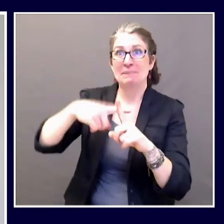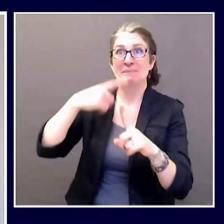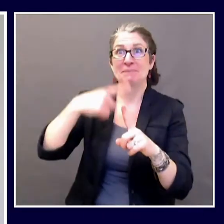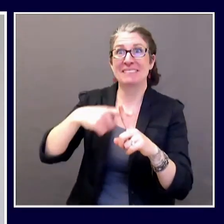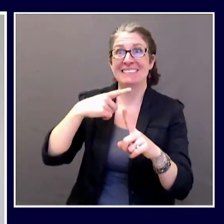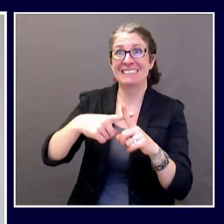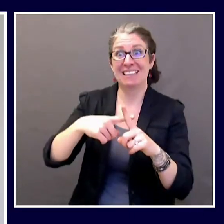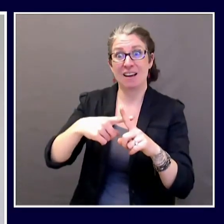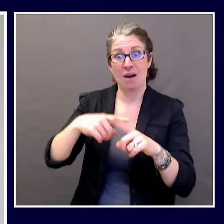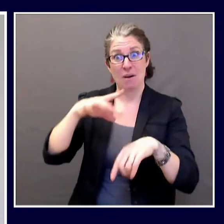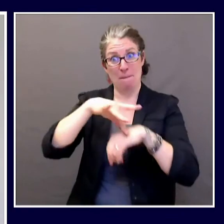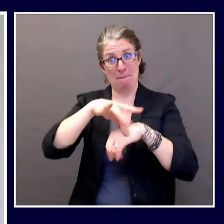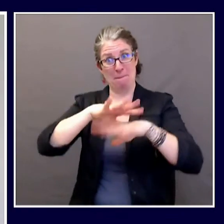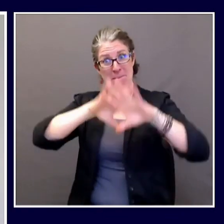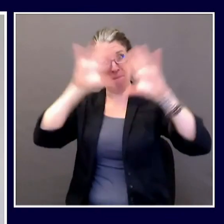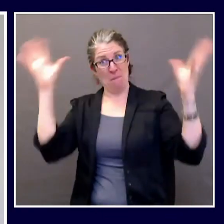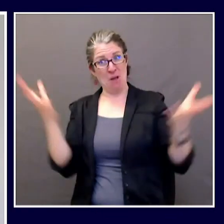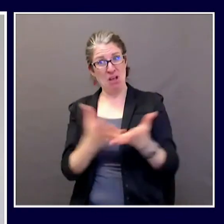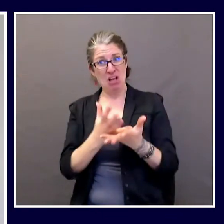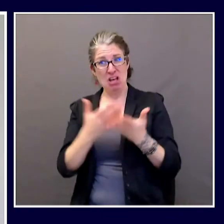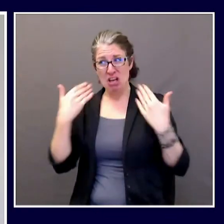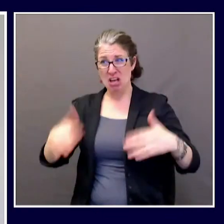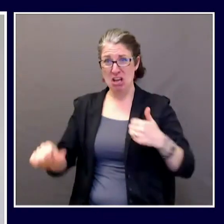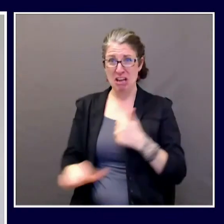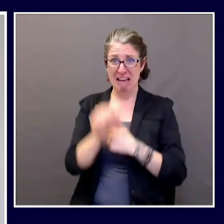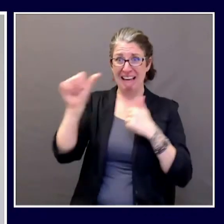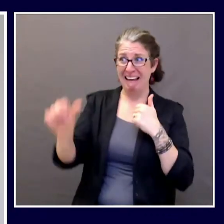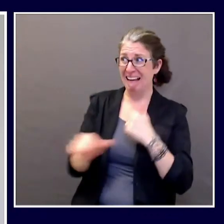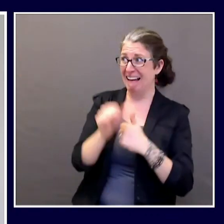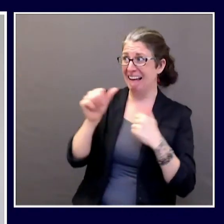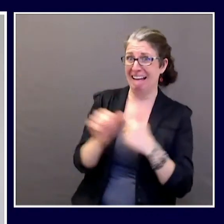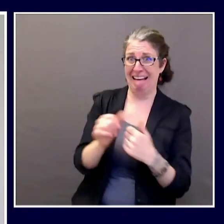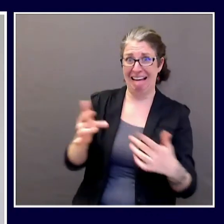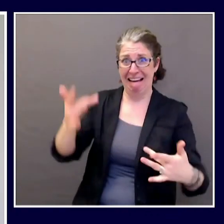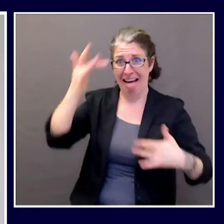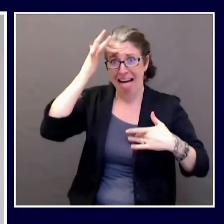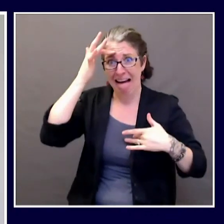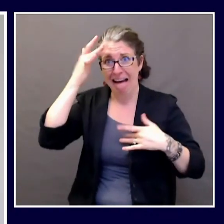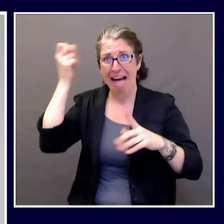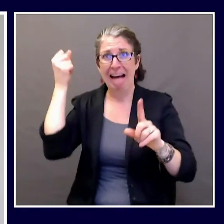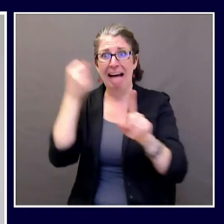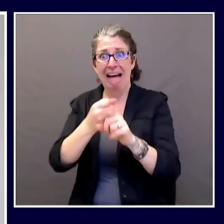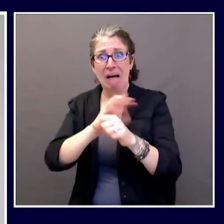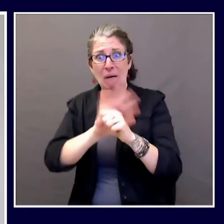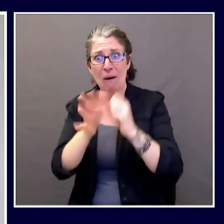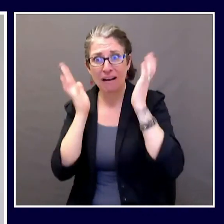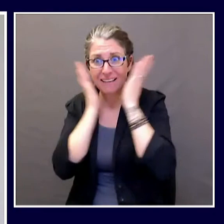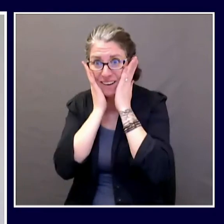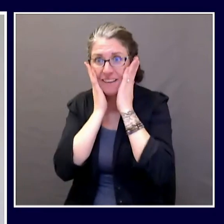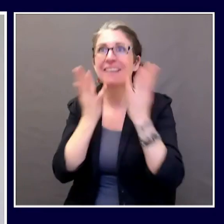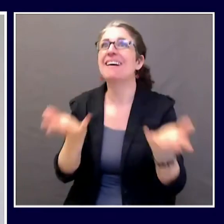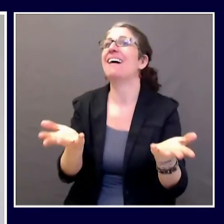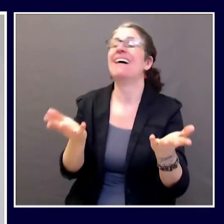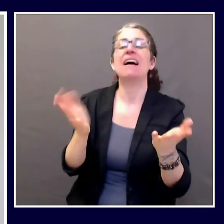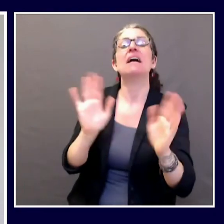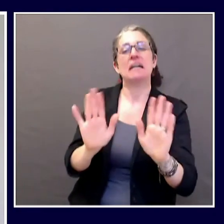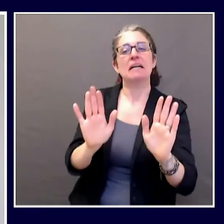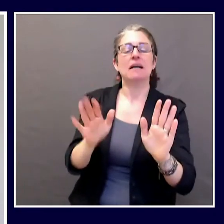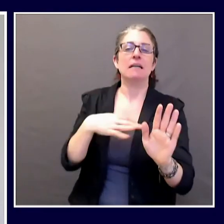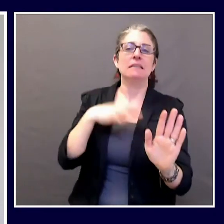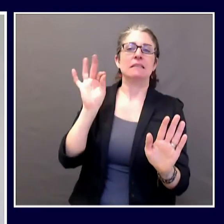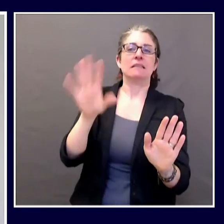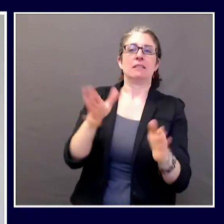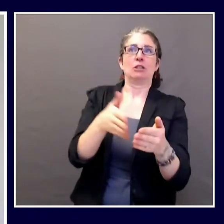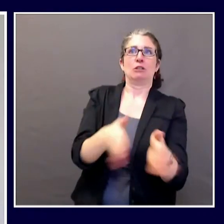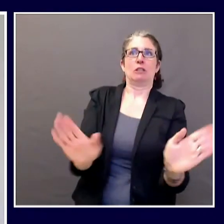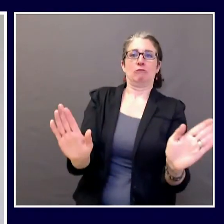Chris, I think you heard this in my other comments. I'm optimistic overall right now. That could change, but I